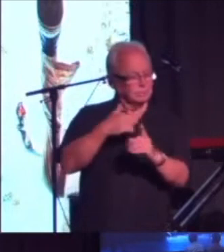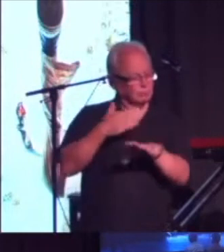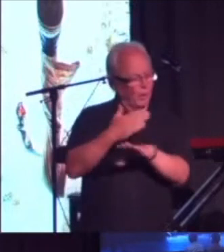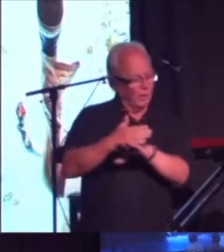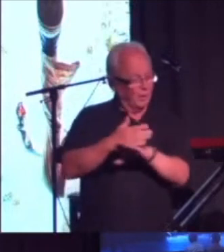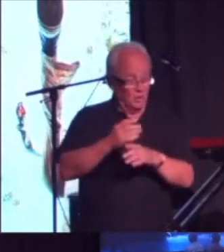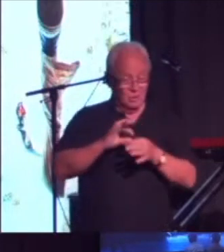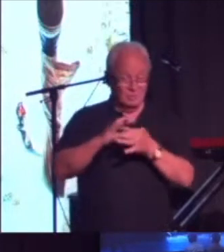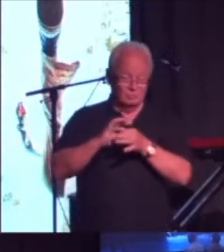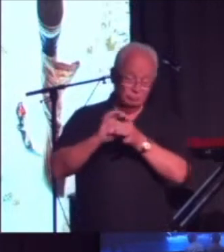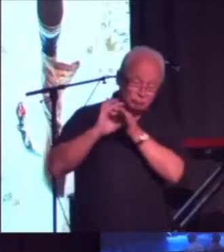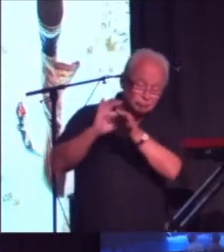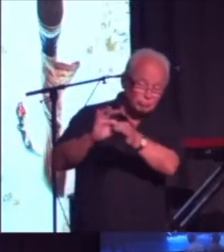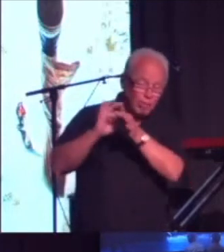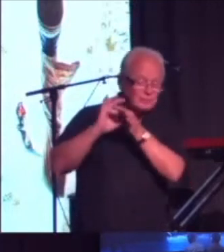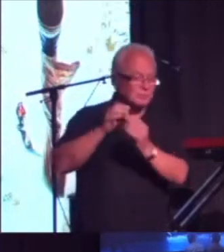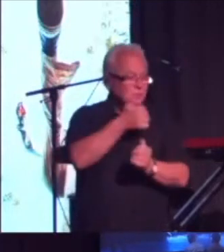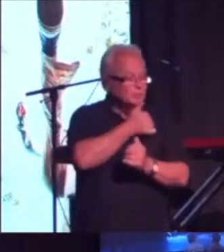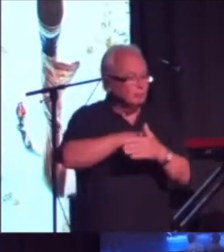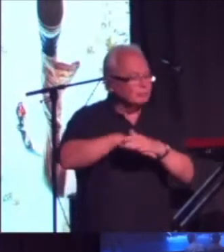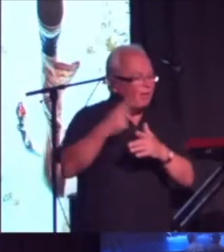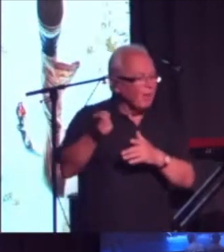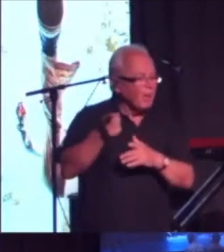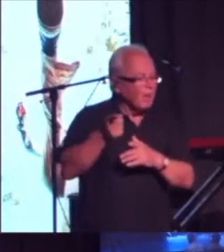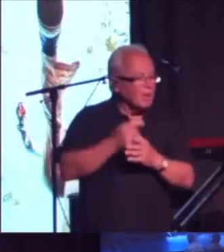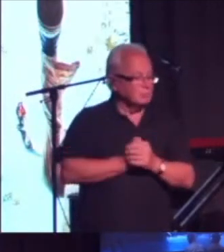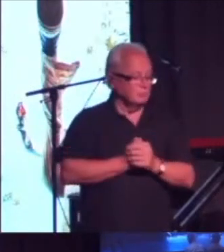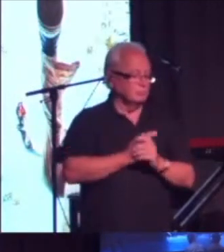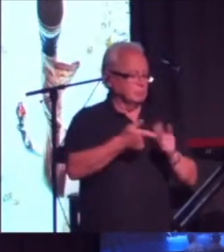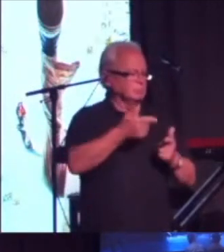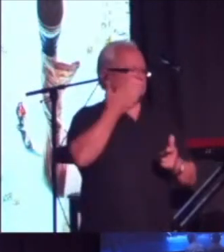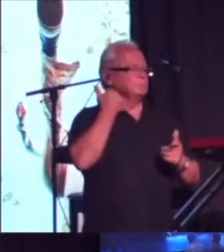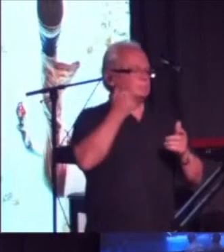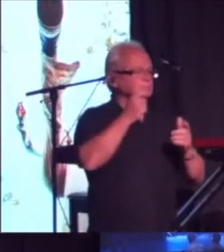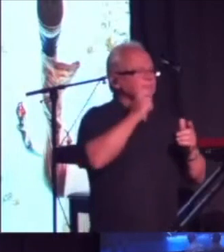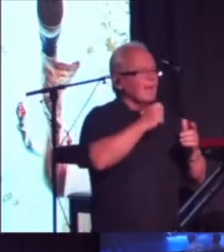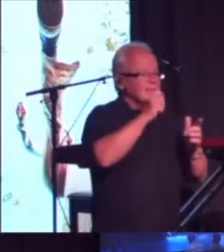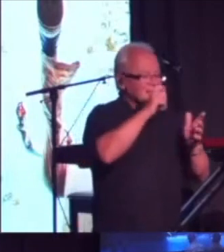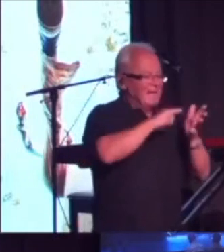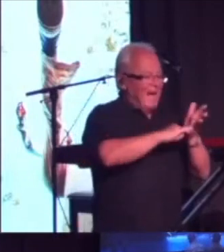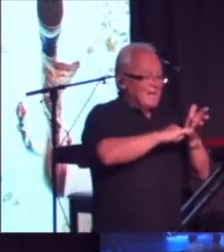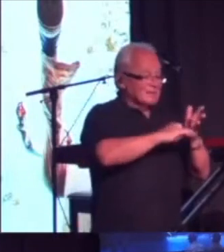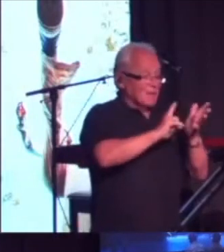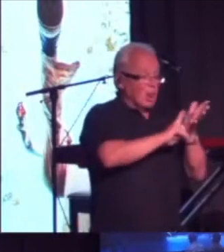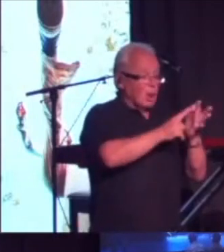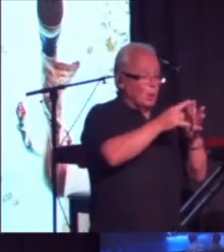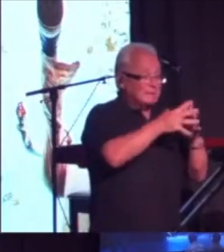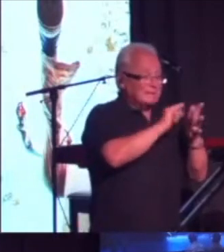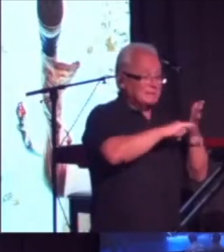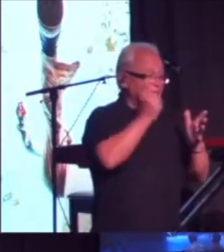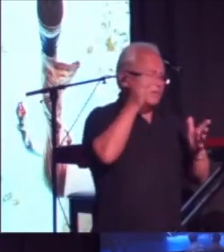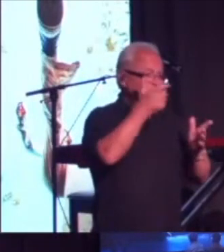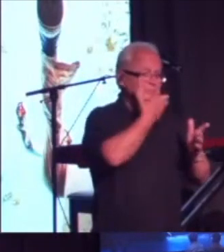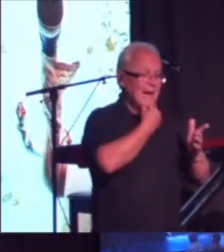somewhere. However, what I want to talk to you about today is what C.S. Lewis in his book, The Four Loves, calls the least necessary,